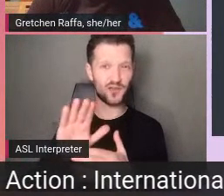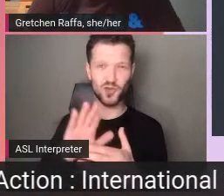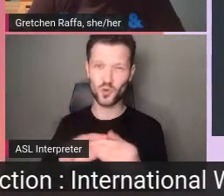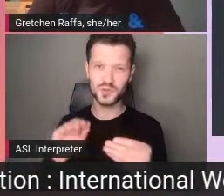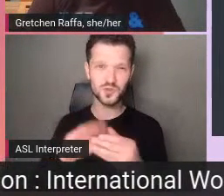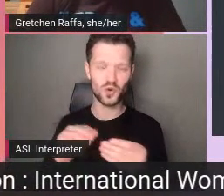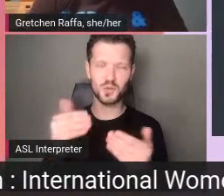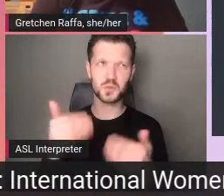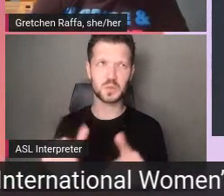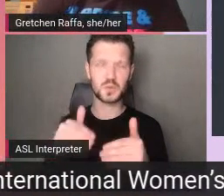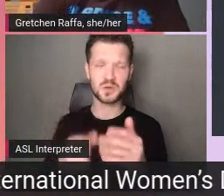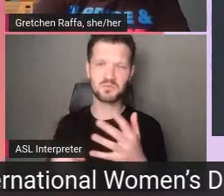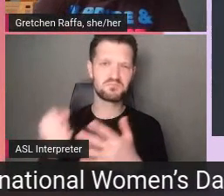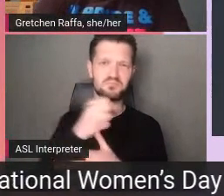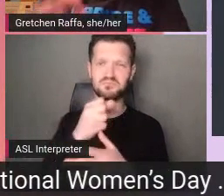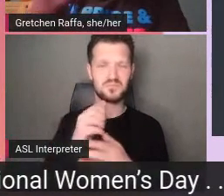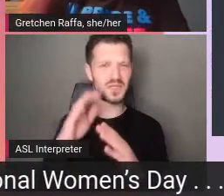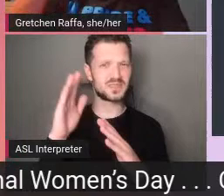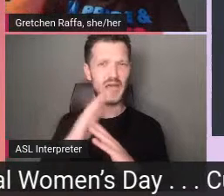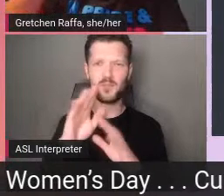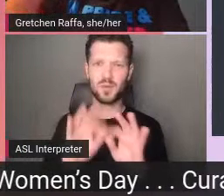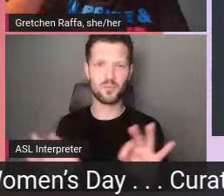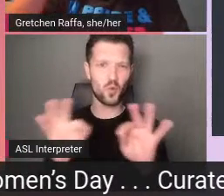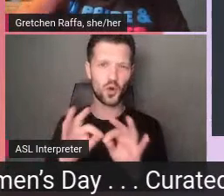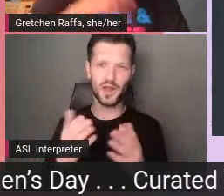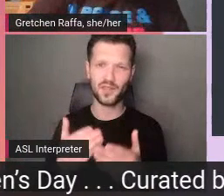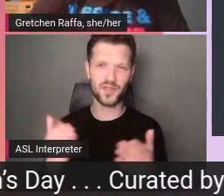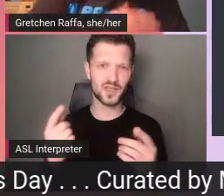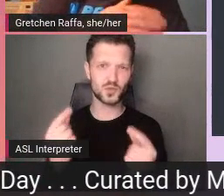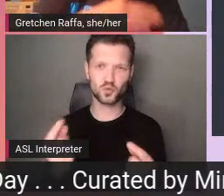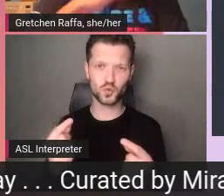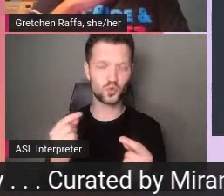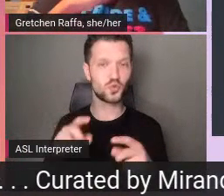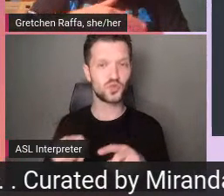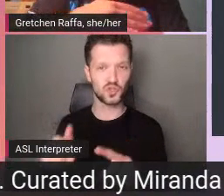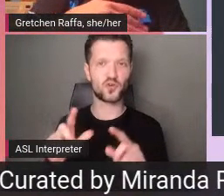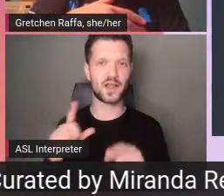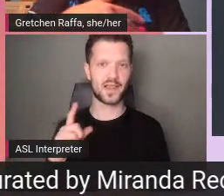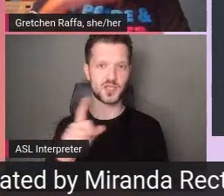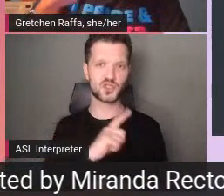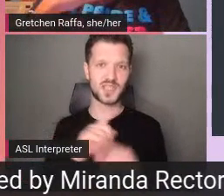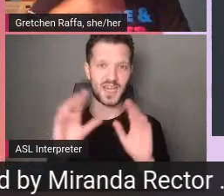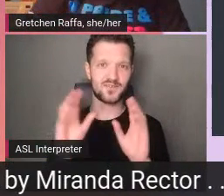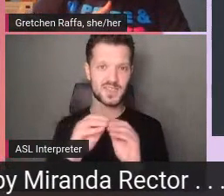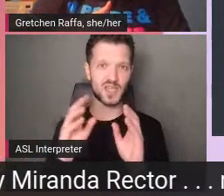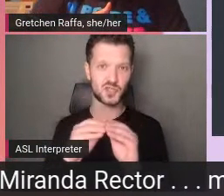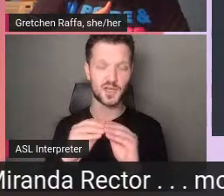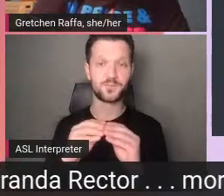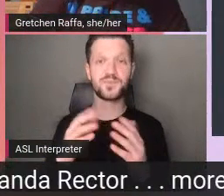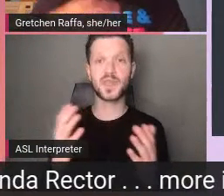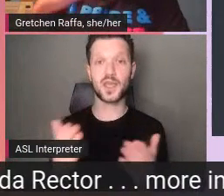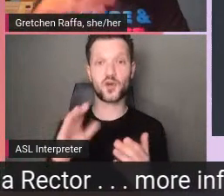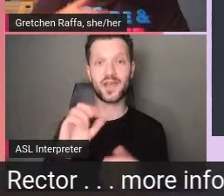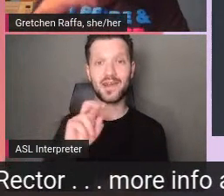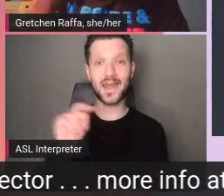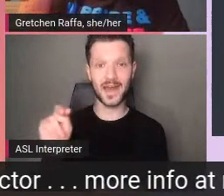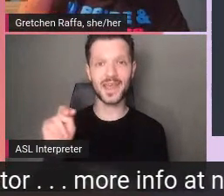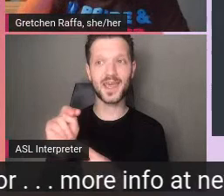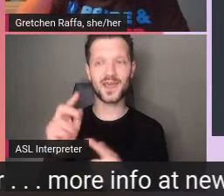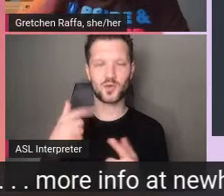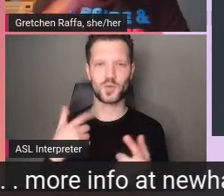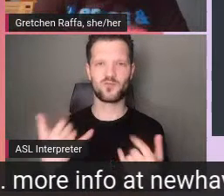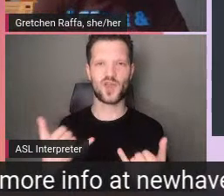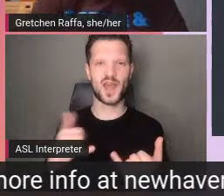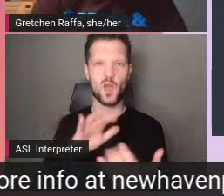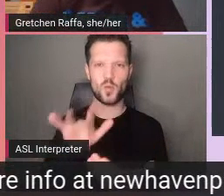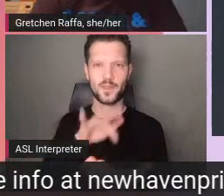things you can do during the legislative session, which in Connecticut we are in the middle of, and it goes